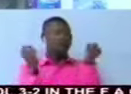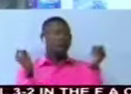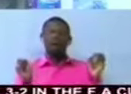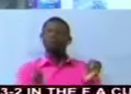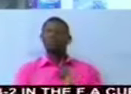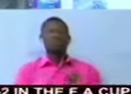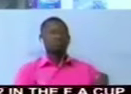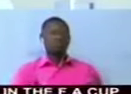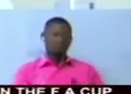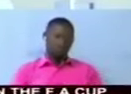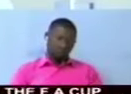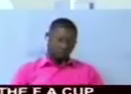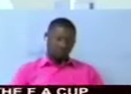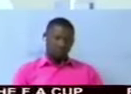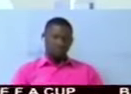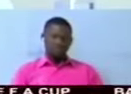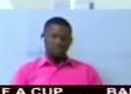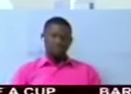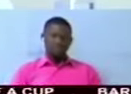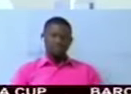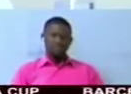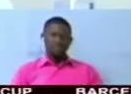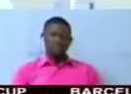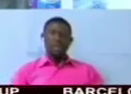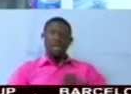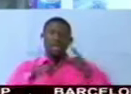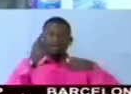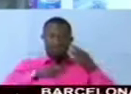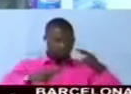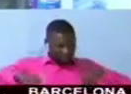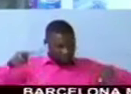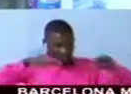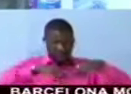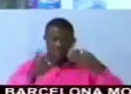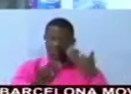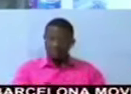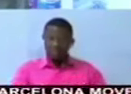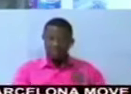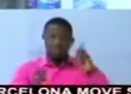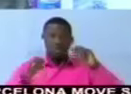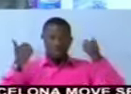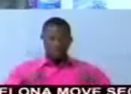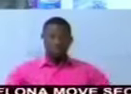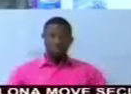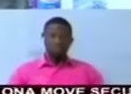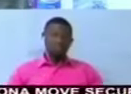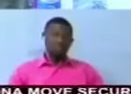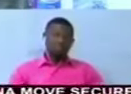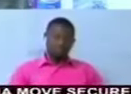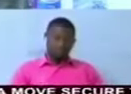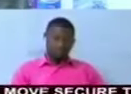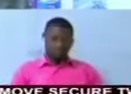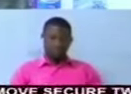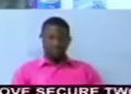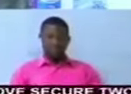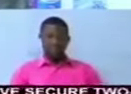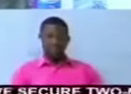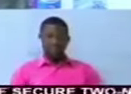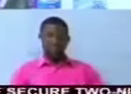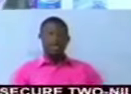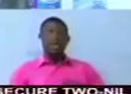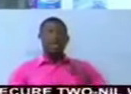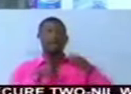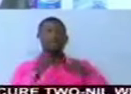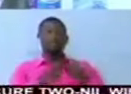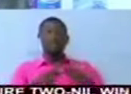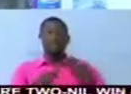And what happened after this search? Gana bu ñëfé visiter yoy be pare nak lu xew. Ah biñ chargé be pare lu mu doon awa plus